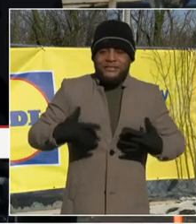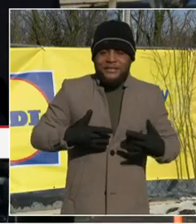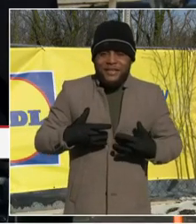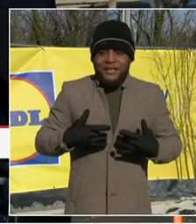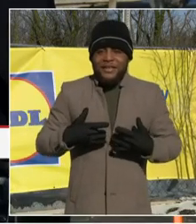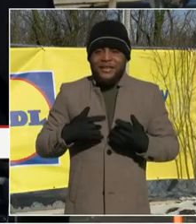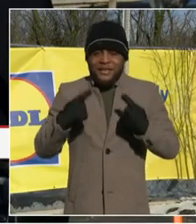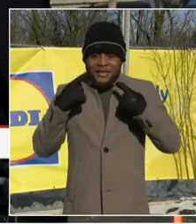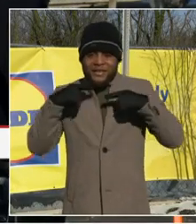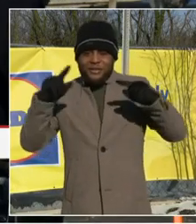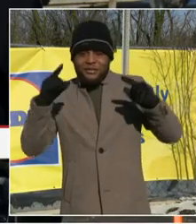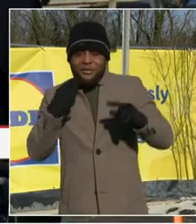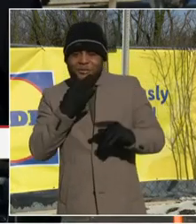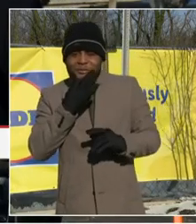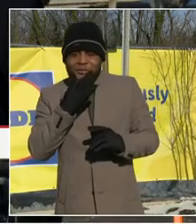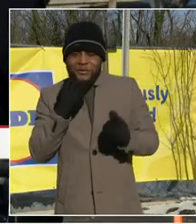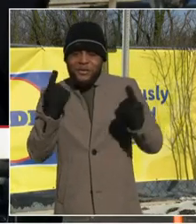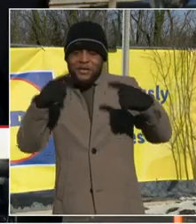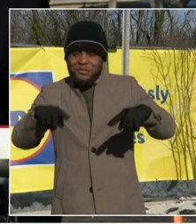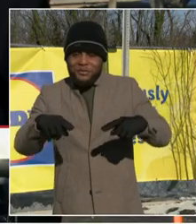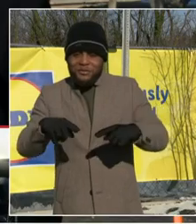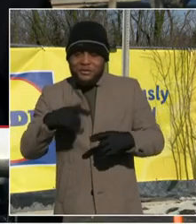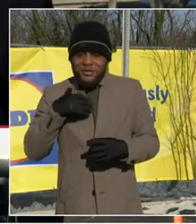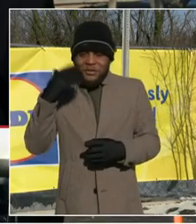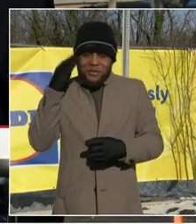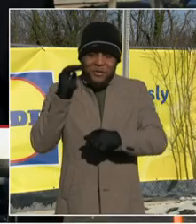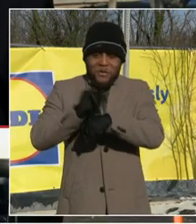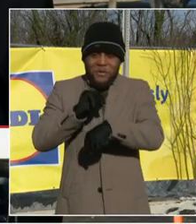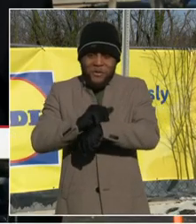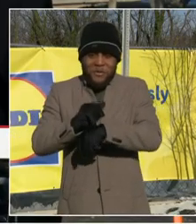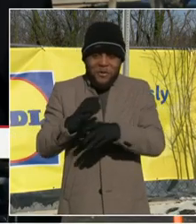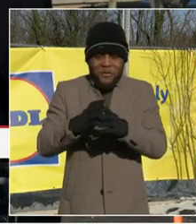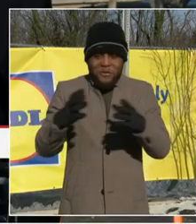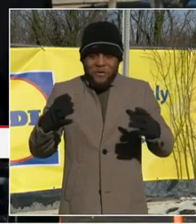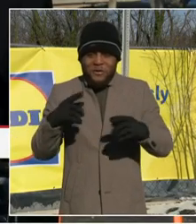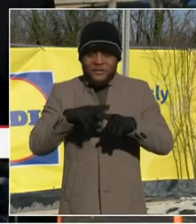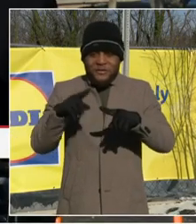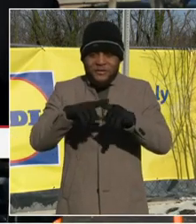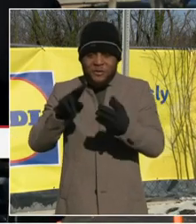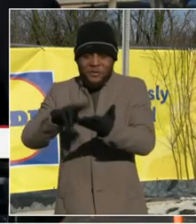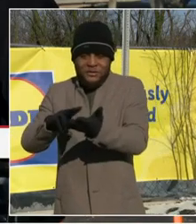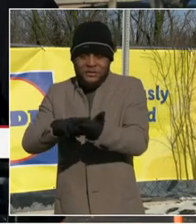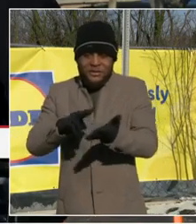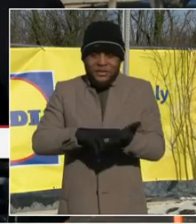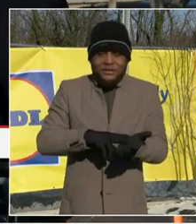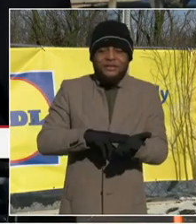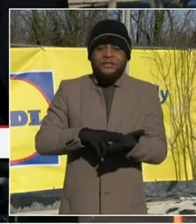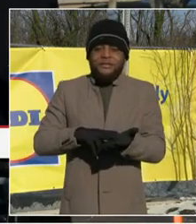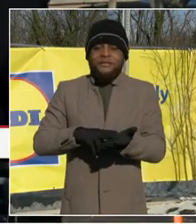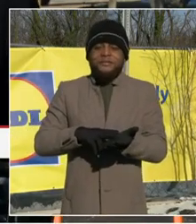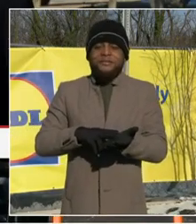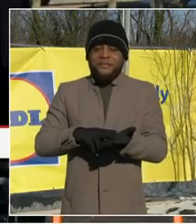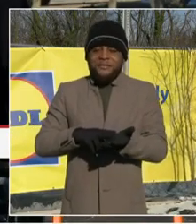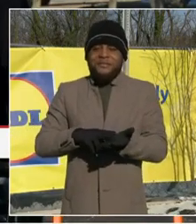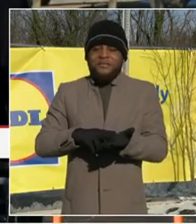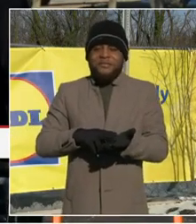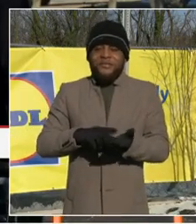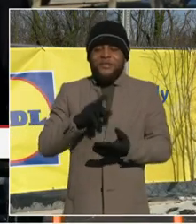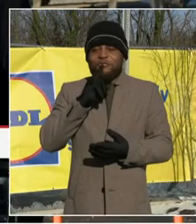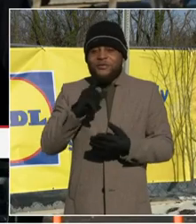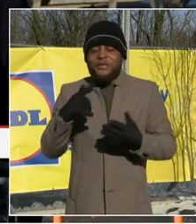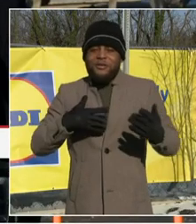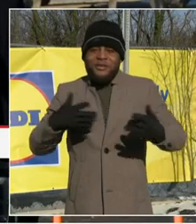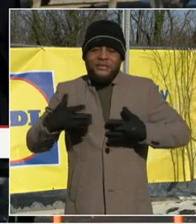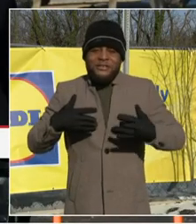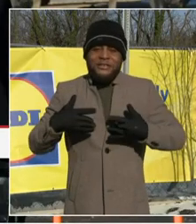announcements in the coming weeks. We're working on a lot of deals. You know, there's so much activity here at Skyland. It's absolutely incredible.